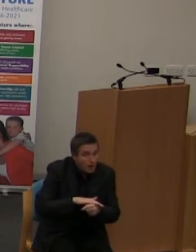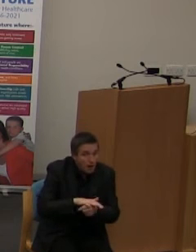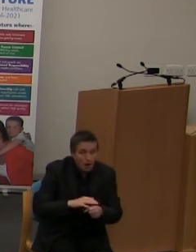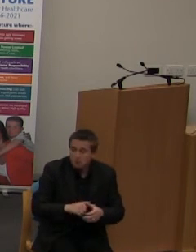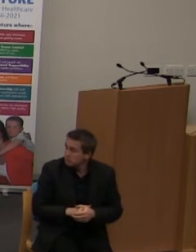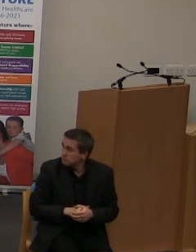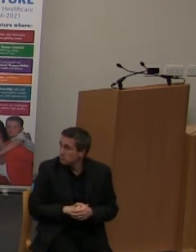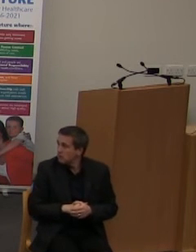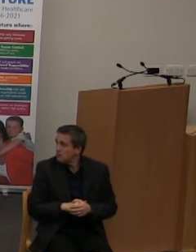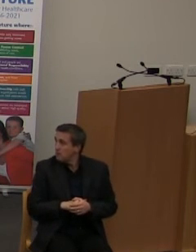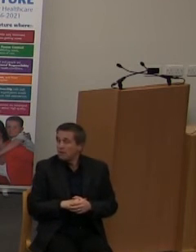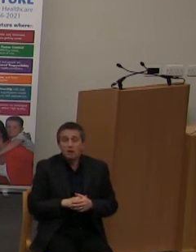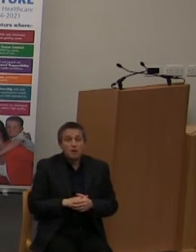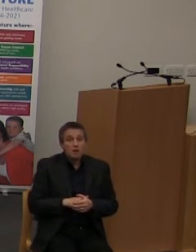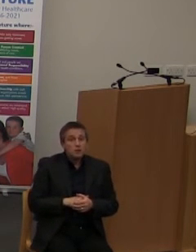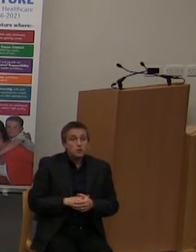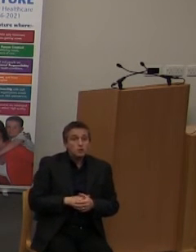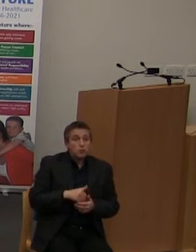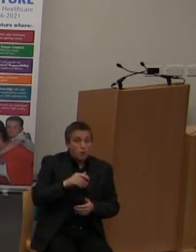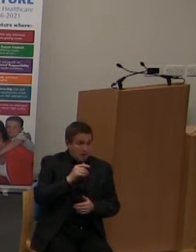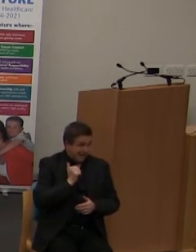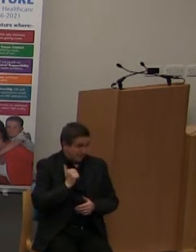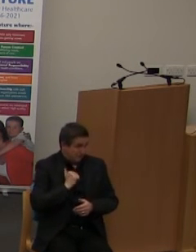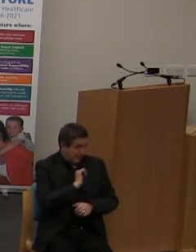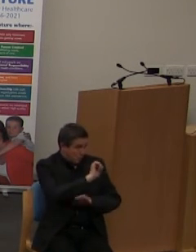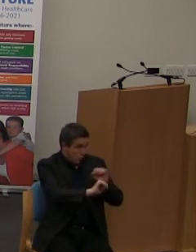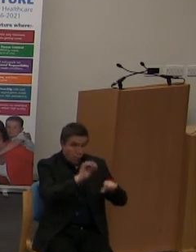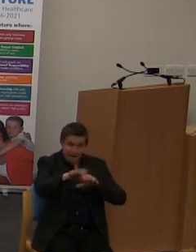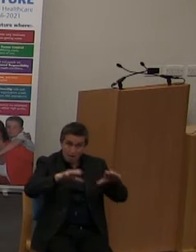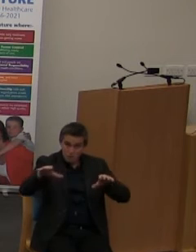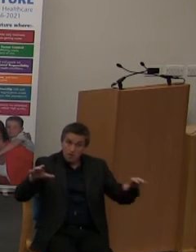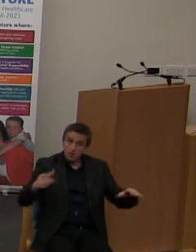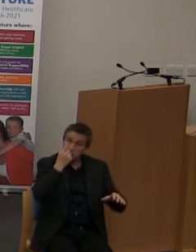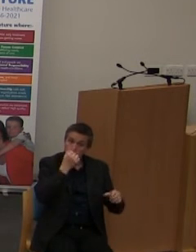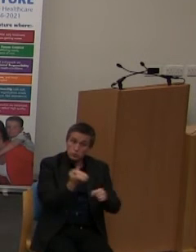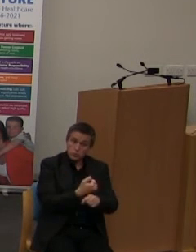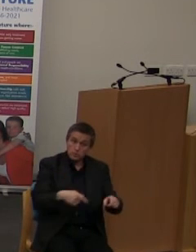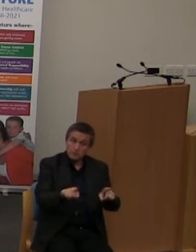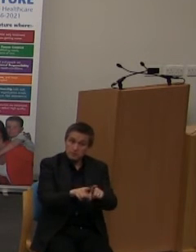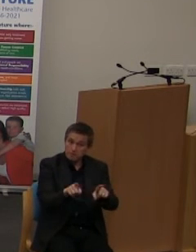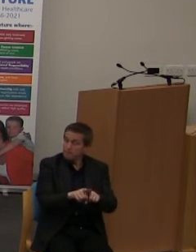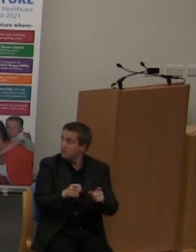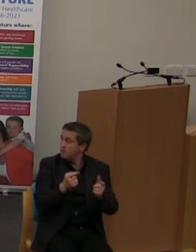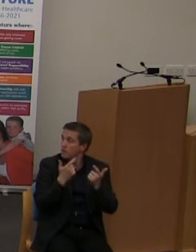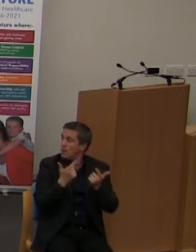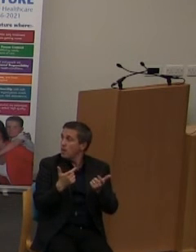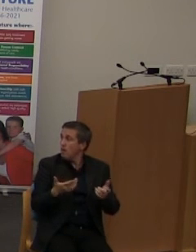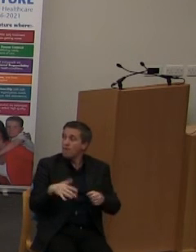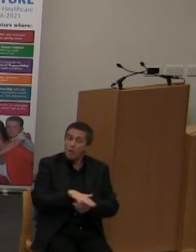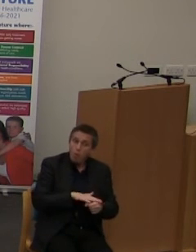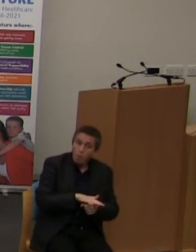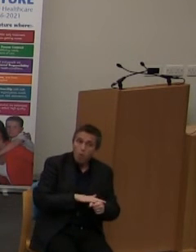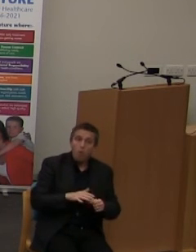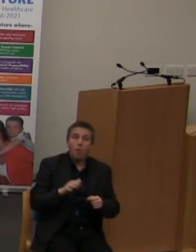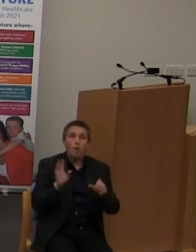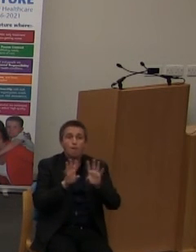one that's probably doable amongst the patient groups across a whole host of different communities as well. So there's a whole suite of work, local, board